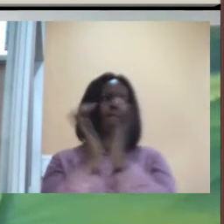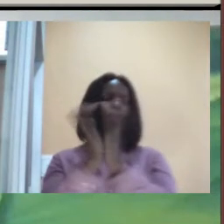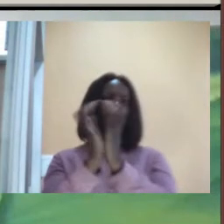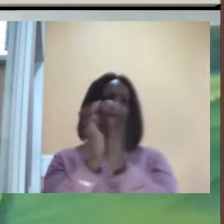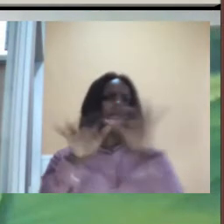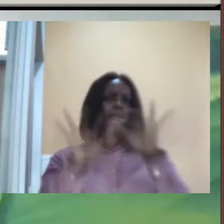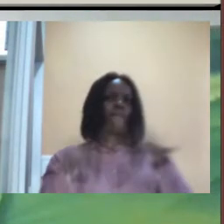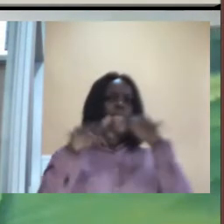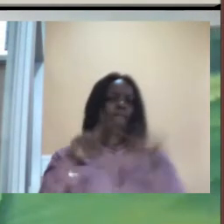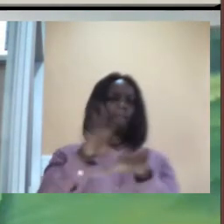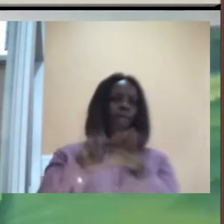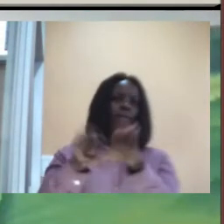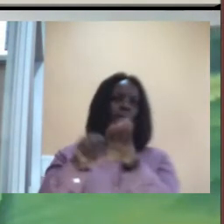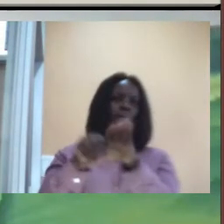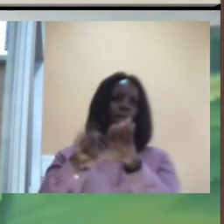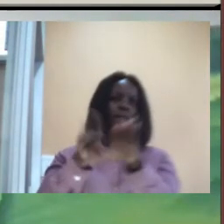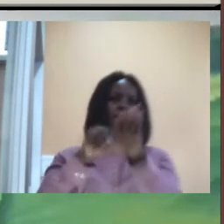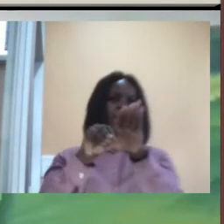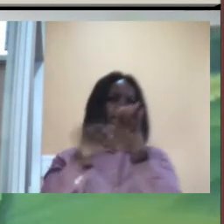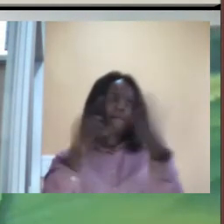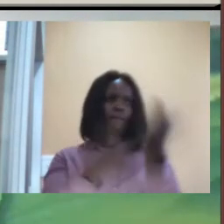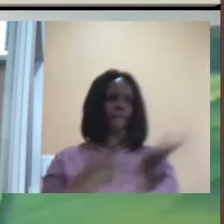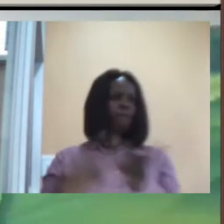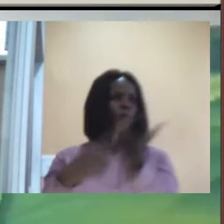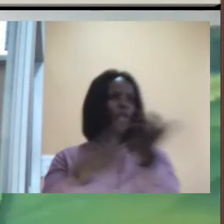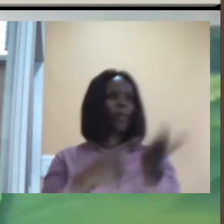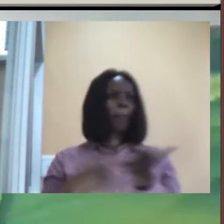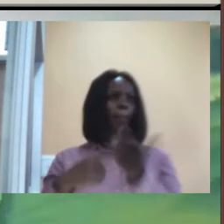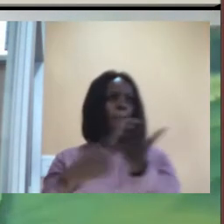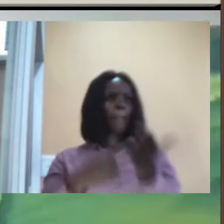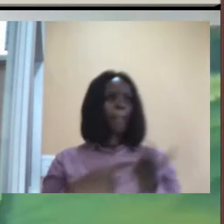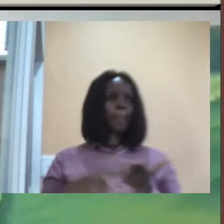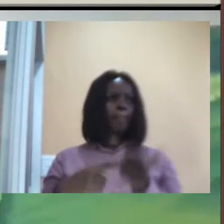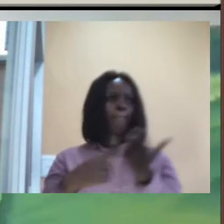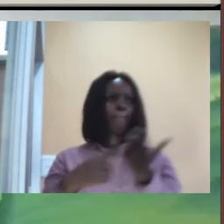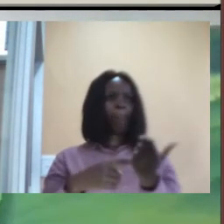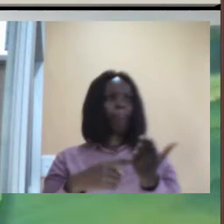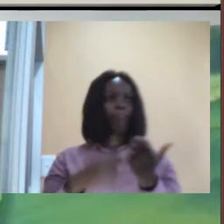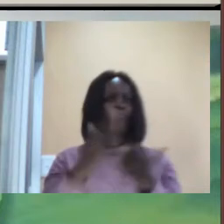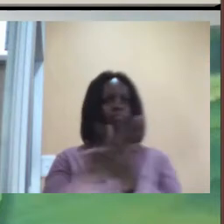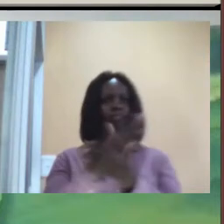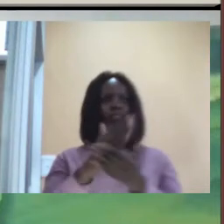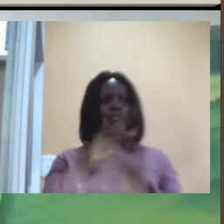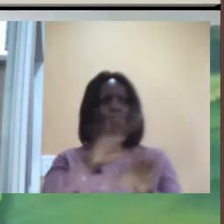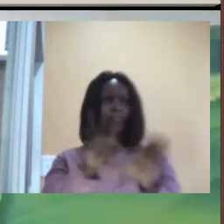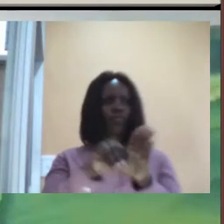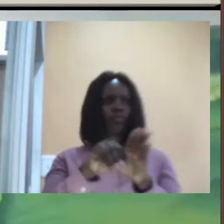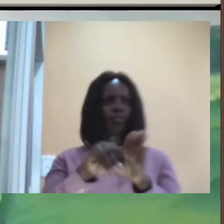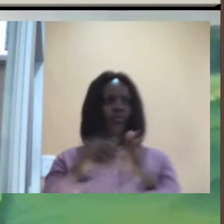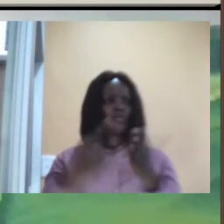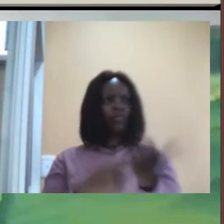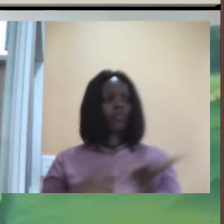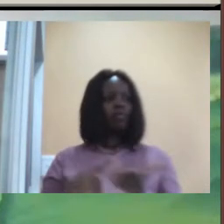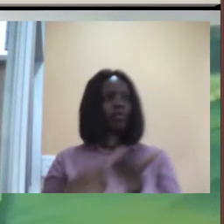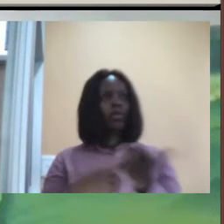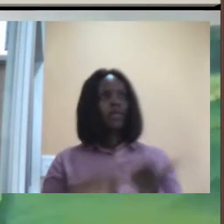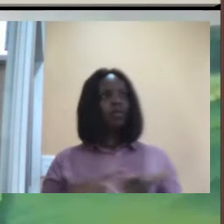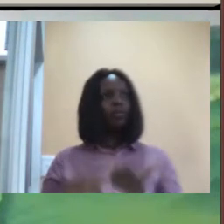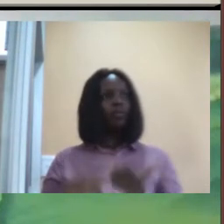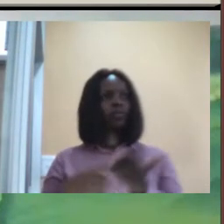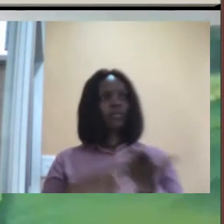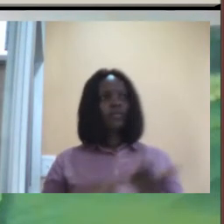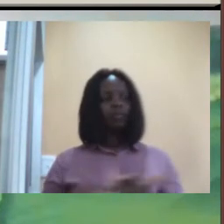for participating in this debate, and also those that were part of the engagement, even though they have not been in the list